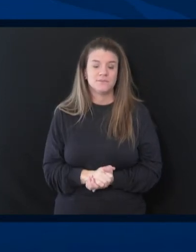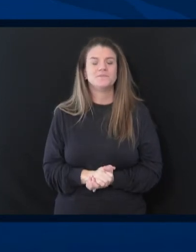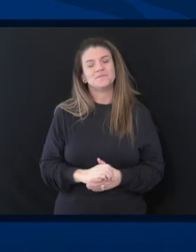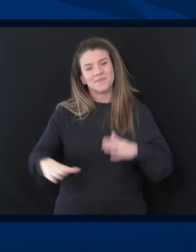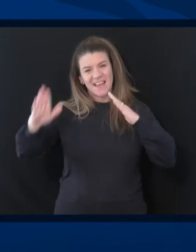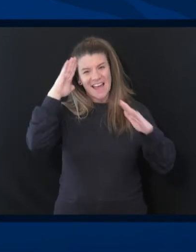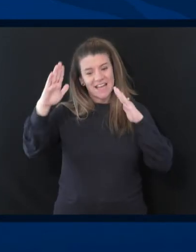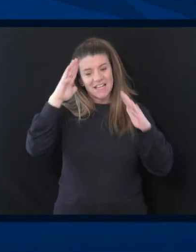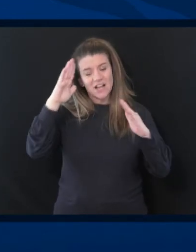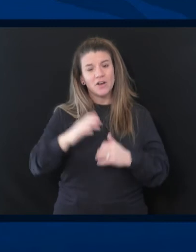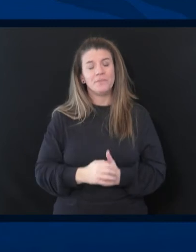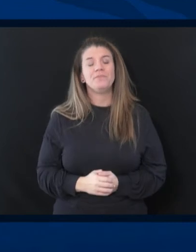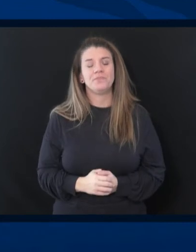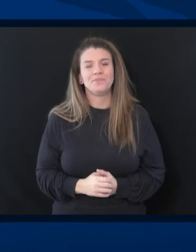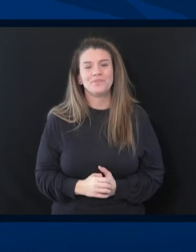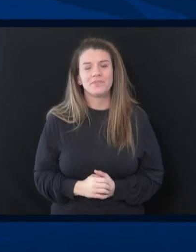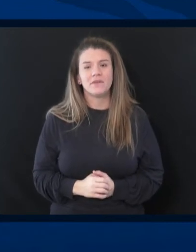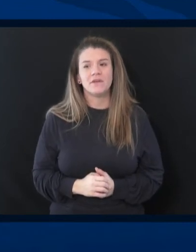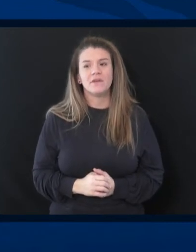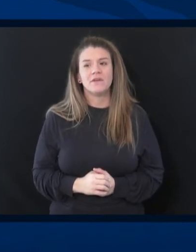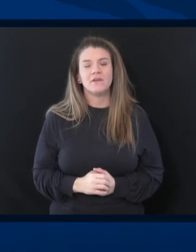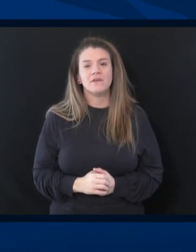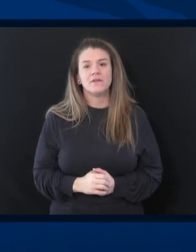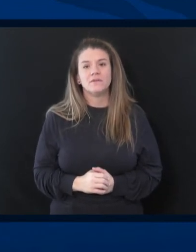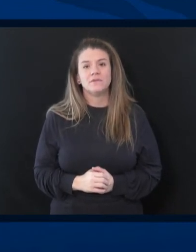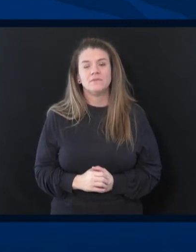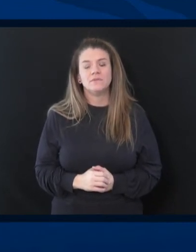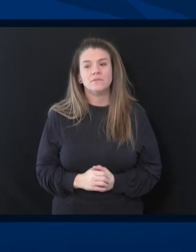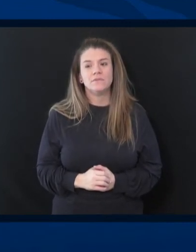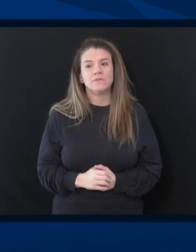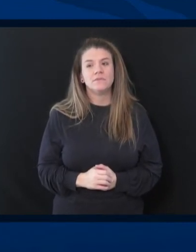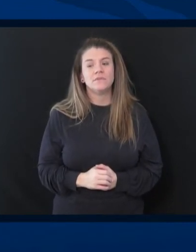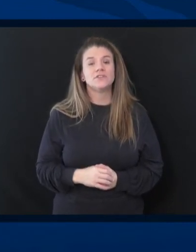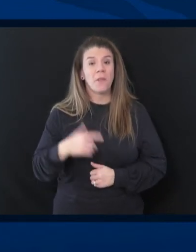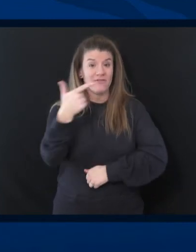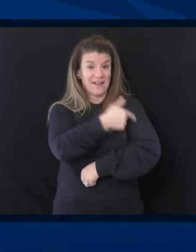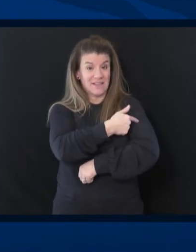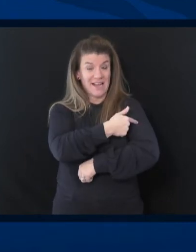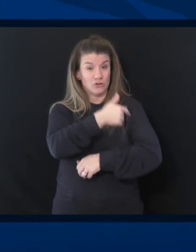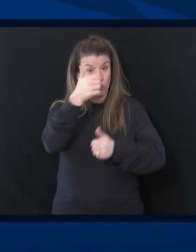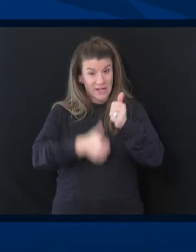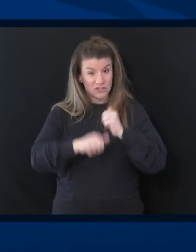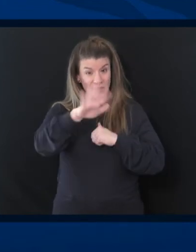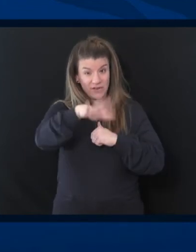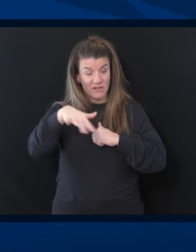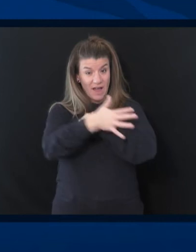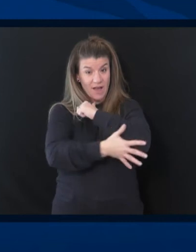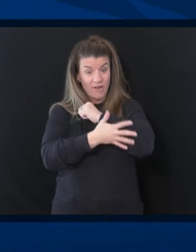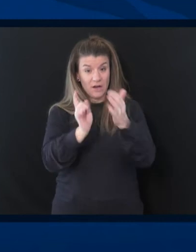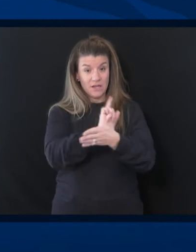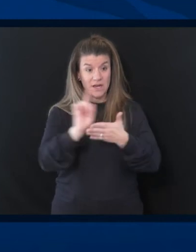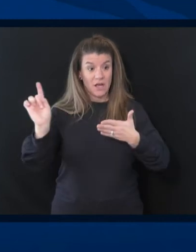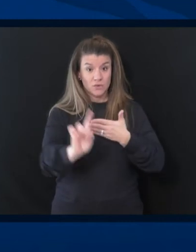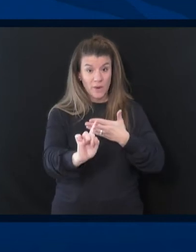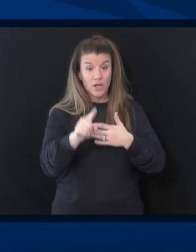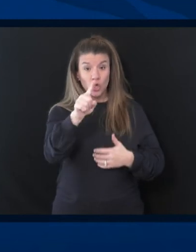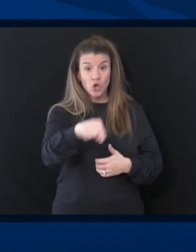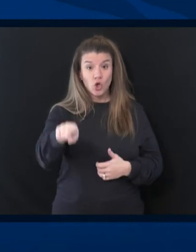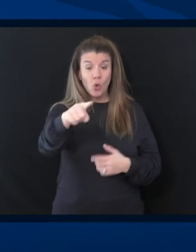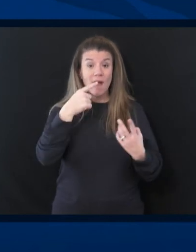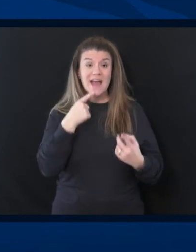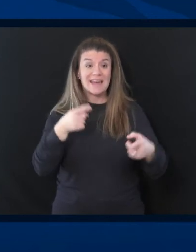Hello. So as far as getting vaccinations out to all 55 counties next week, you all have said that